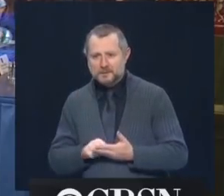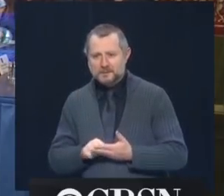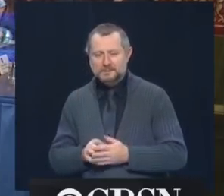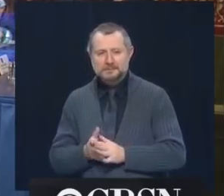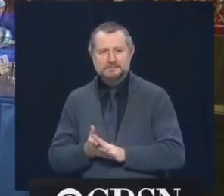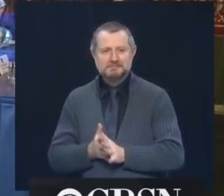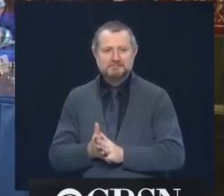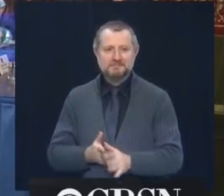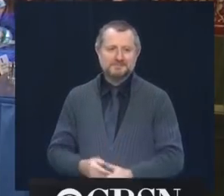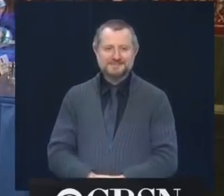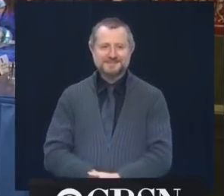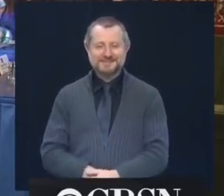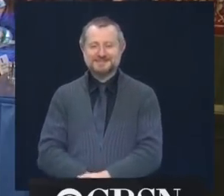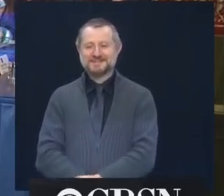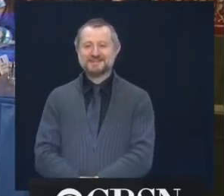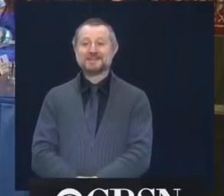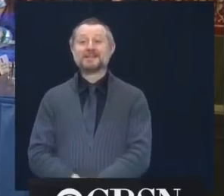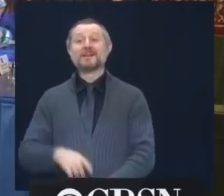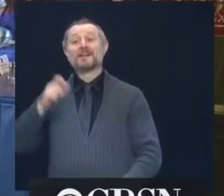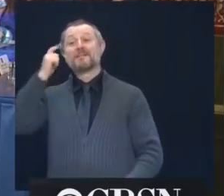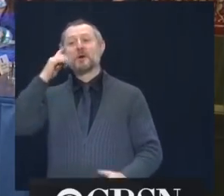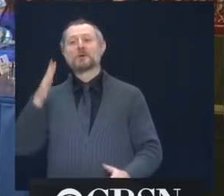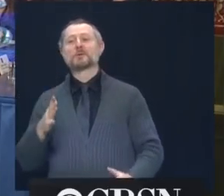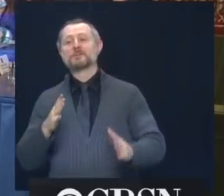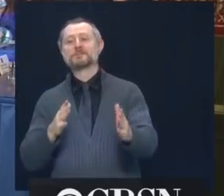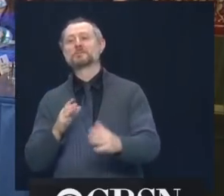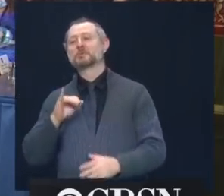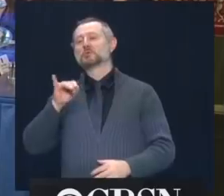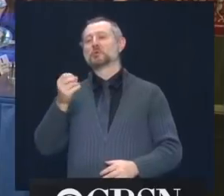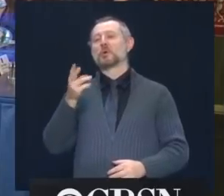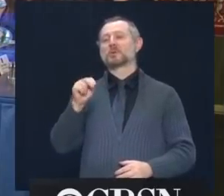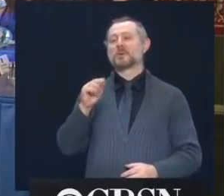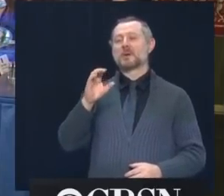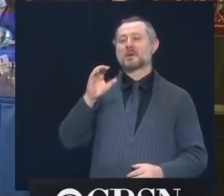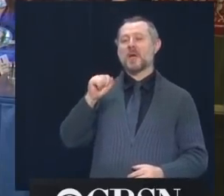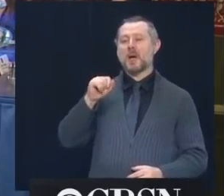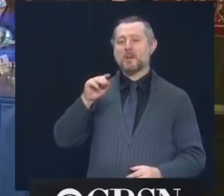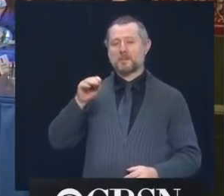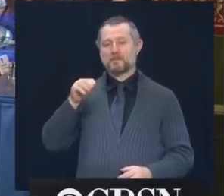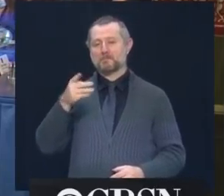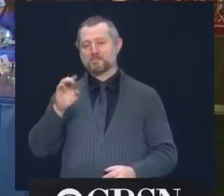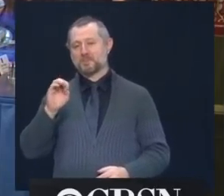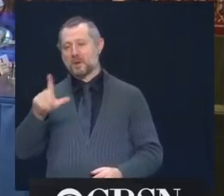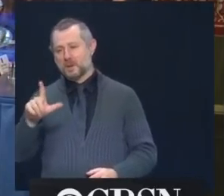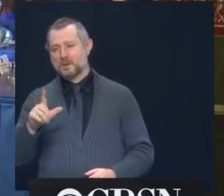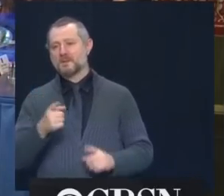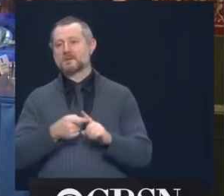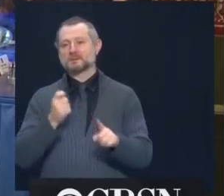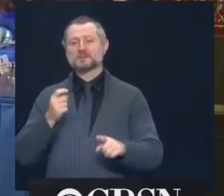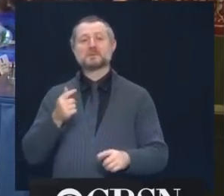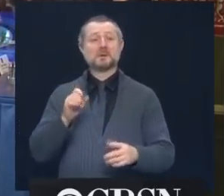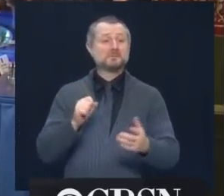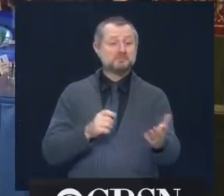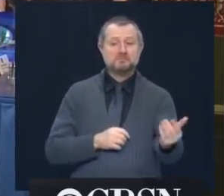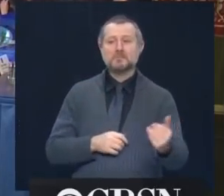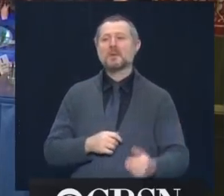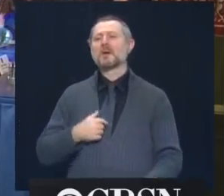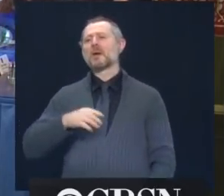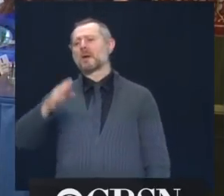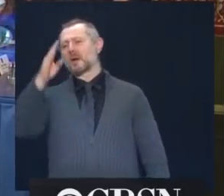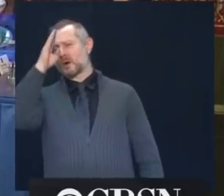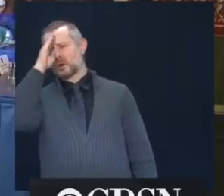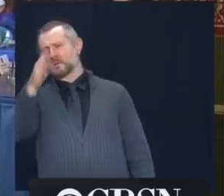Governor, you now have John Campbell from Gannett. John, your line is now open. Hi, Governor.